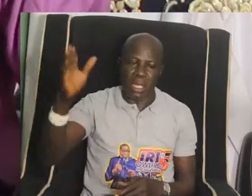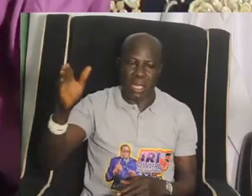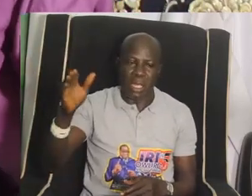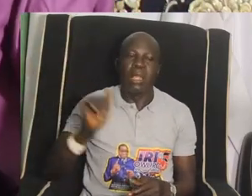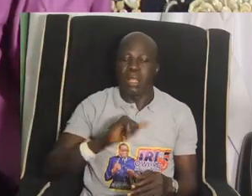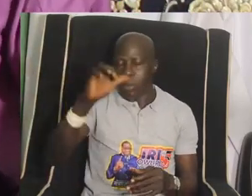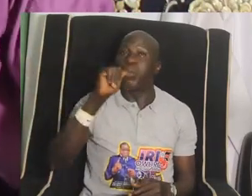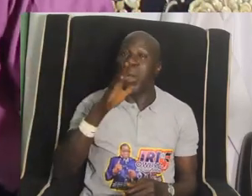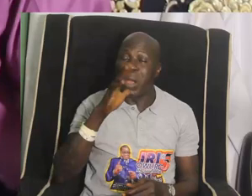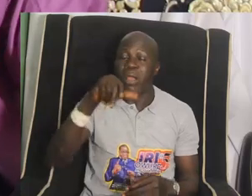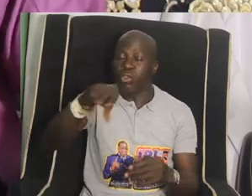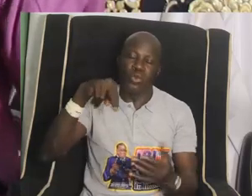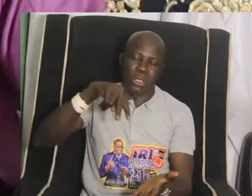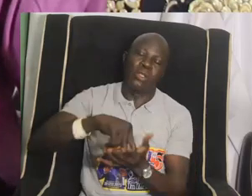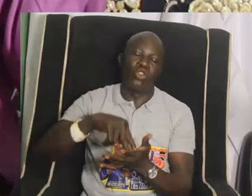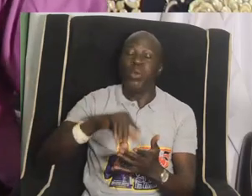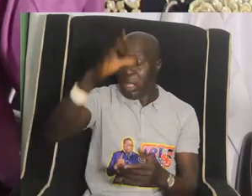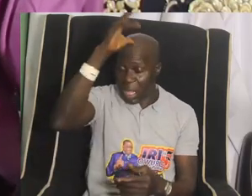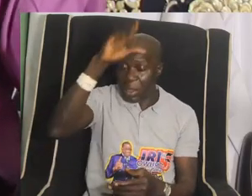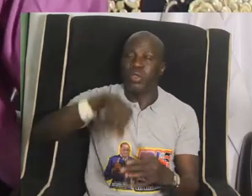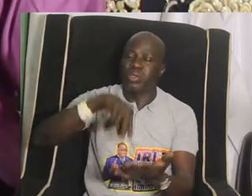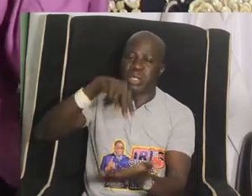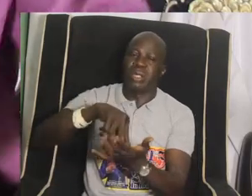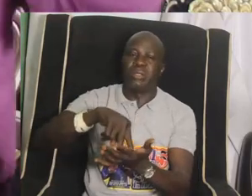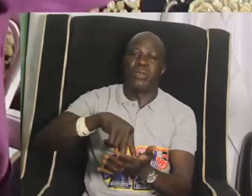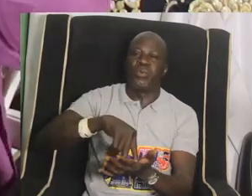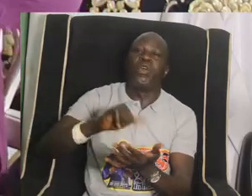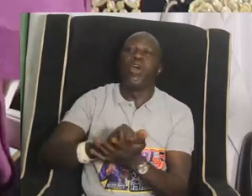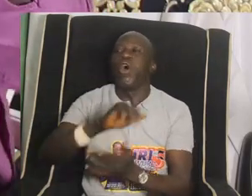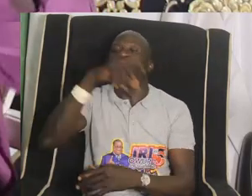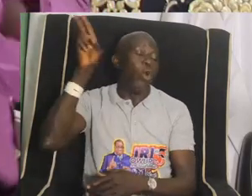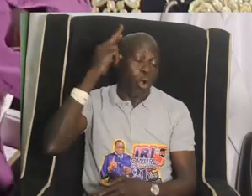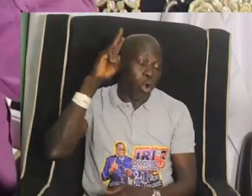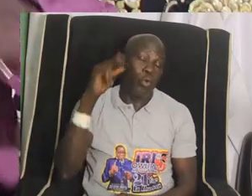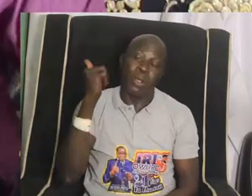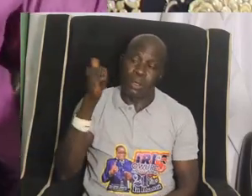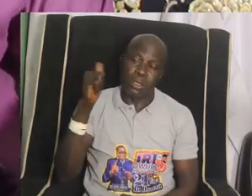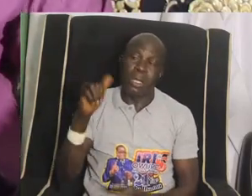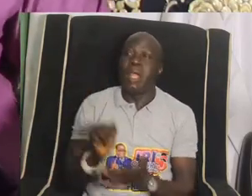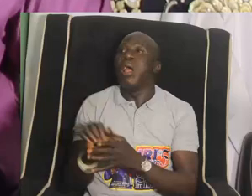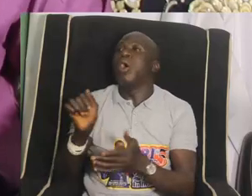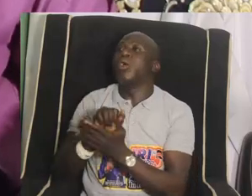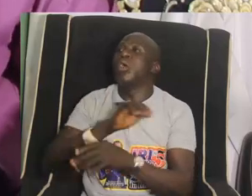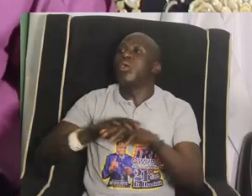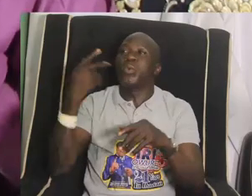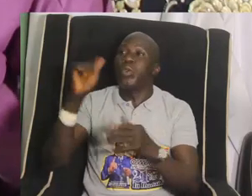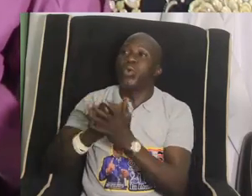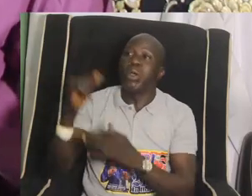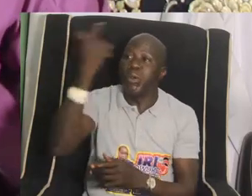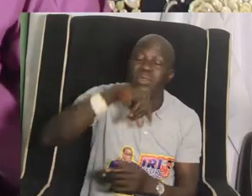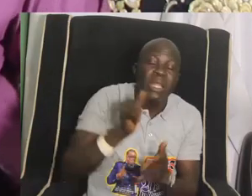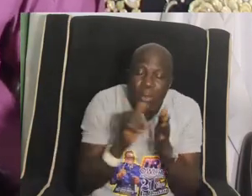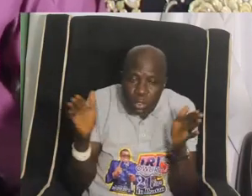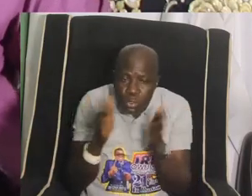sir? Mommy, eti de duro. Mommy, you will stand. Daddy, help me do. Daddy, you rise up. Uncle and sister. Uncle and sister. But what do you look at